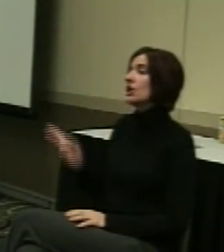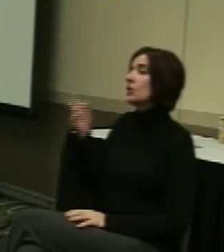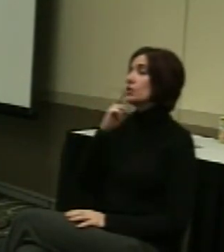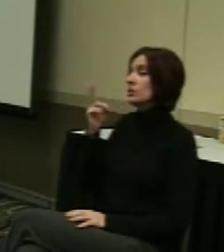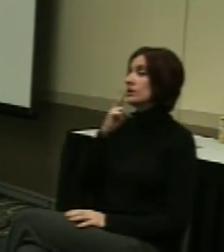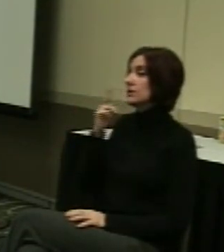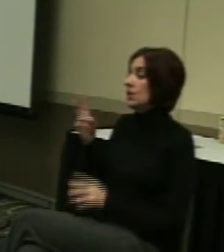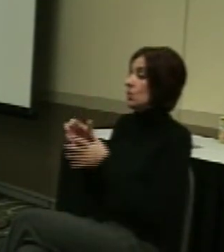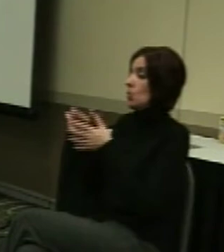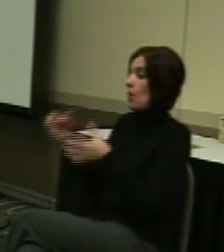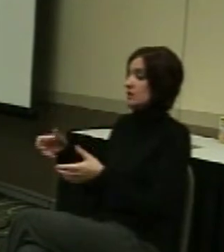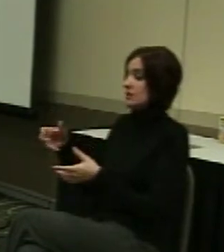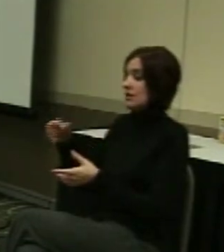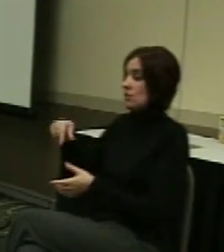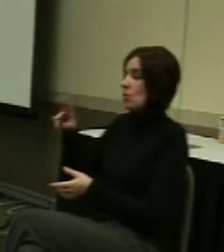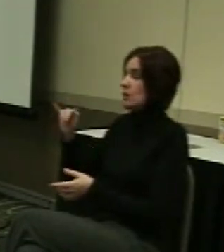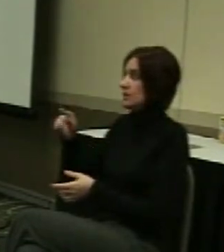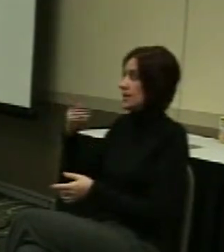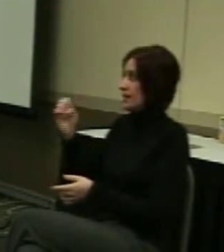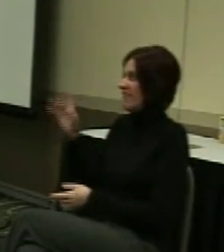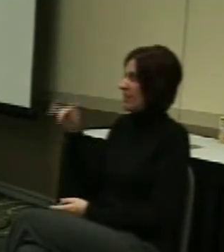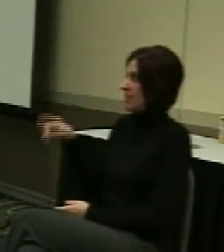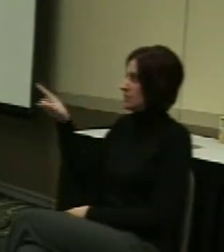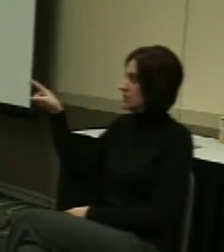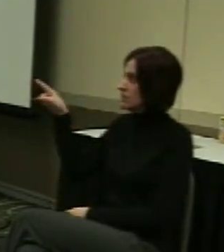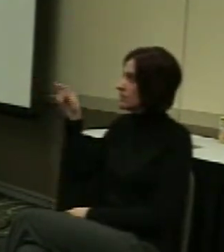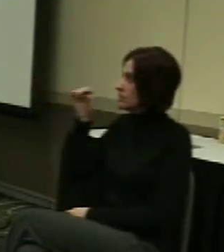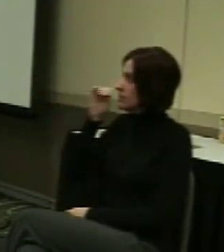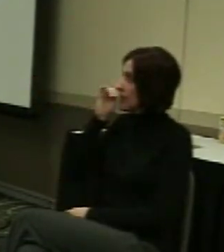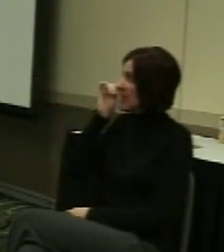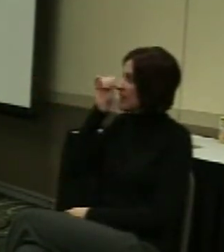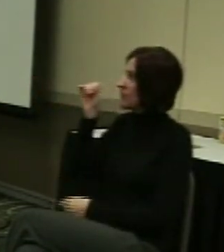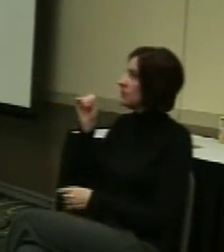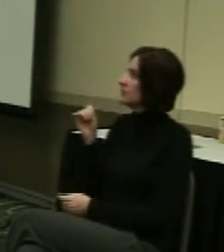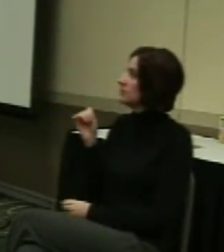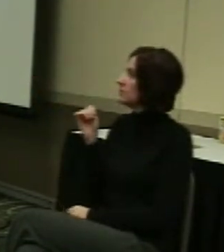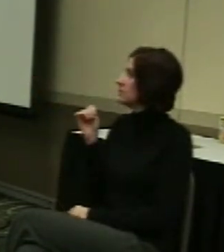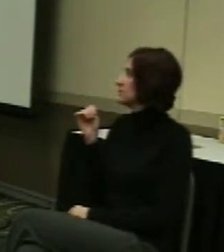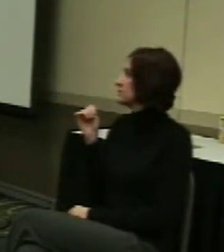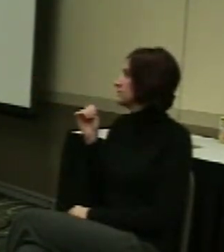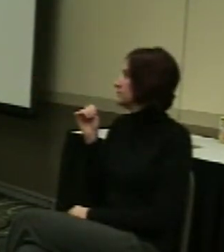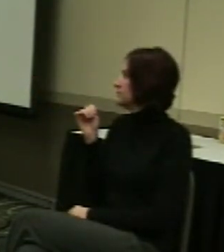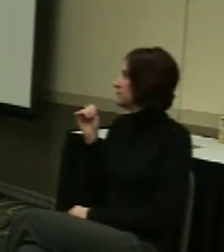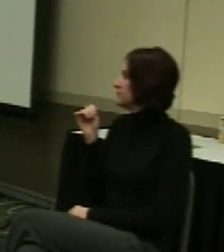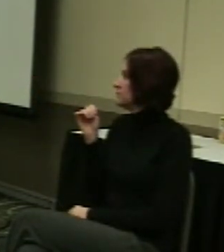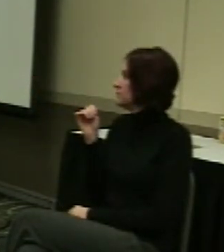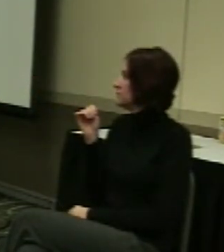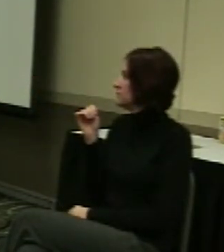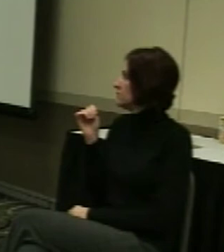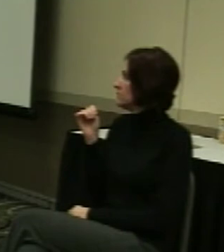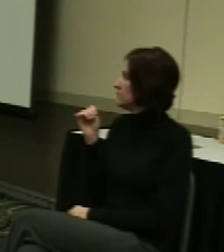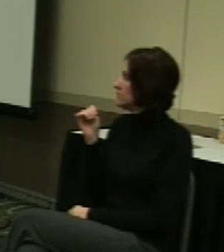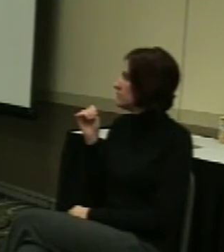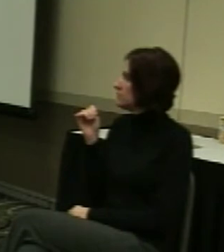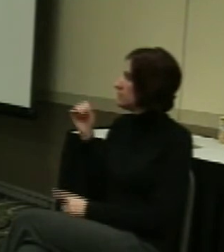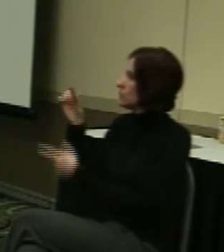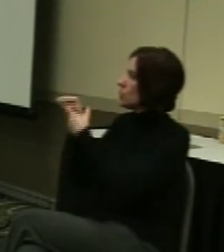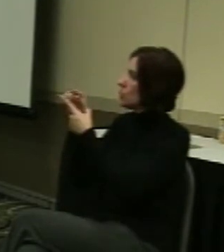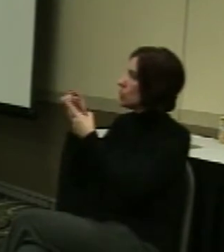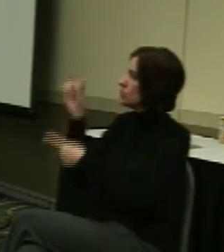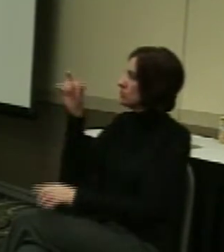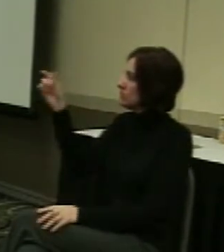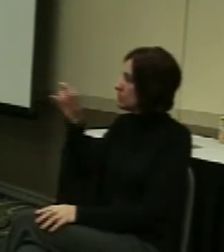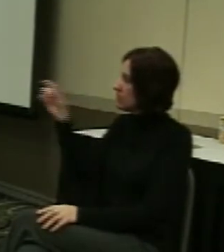believe it or not, this is quantitative data. This is the basis for quantitative data for a teacher, and this is the basis